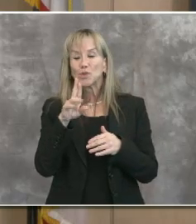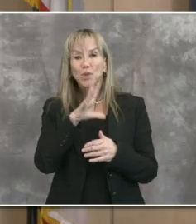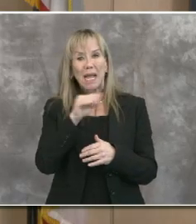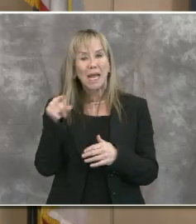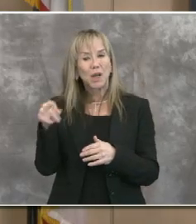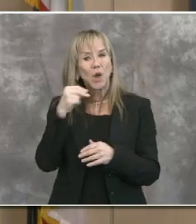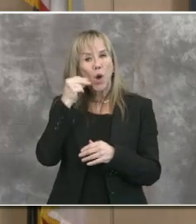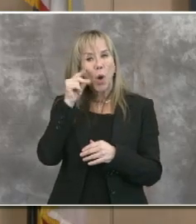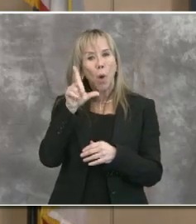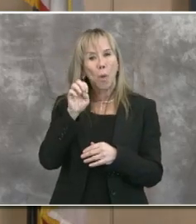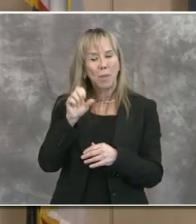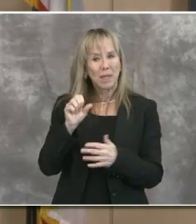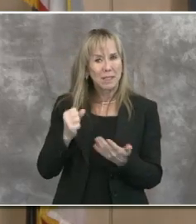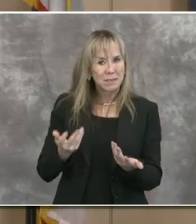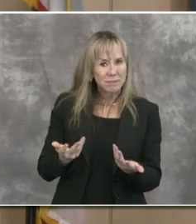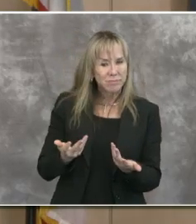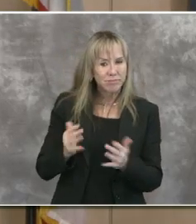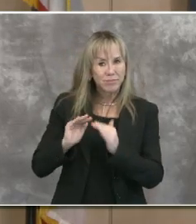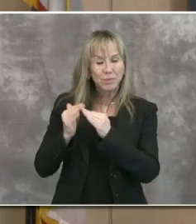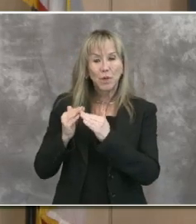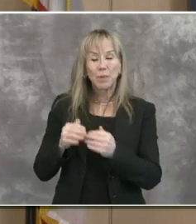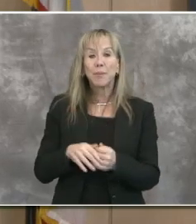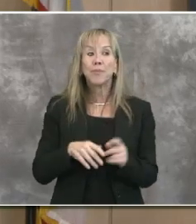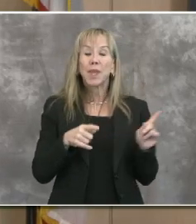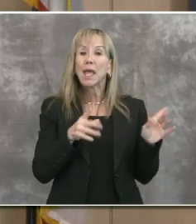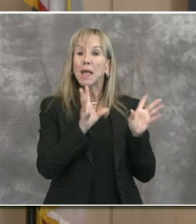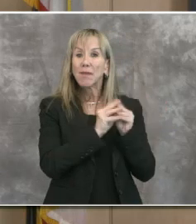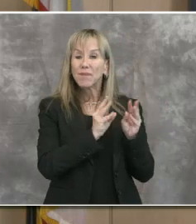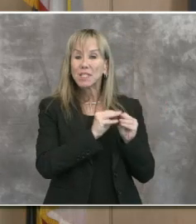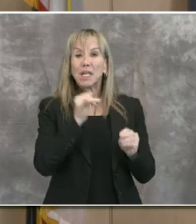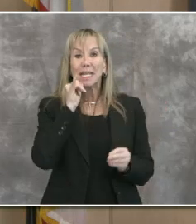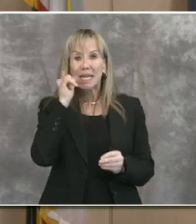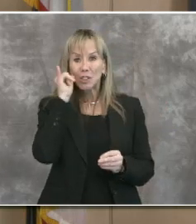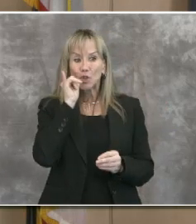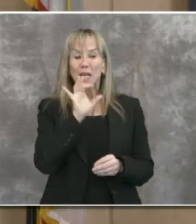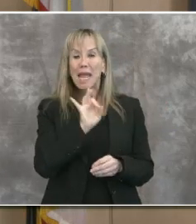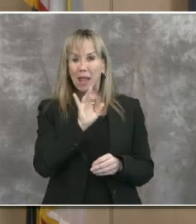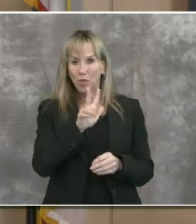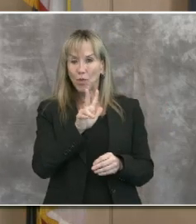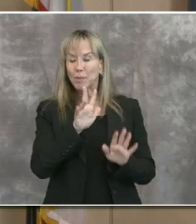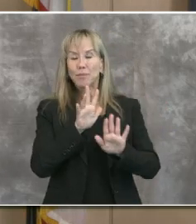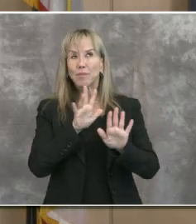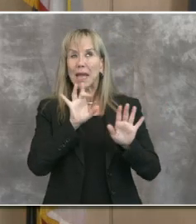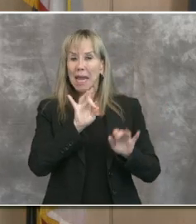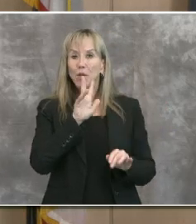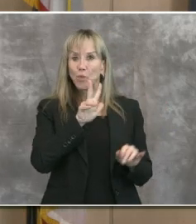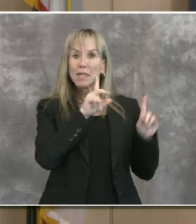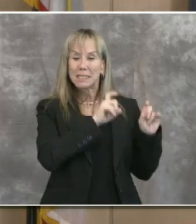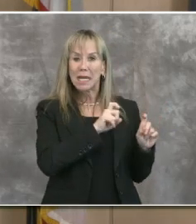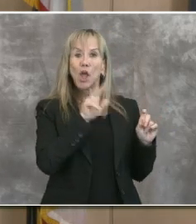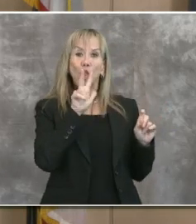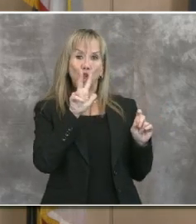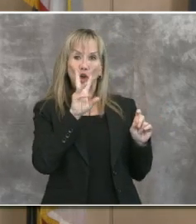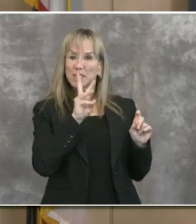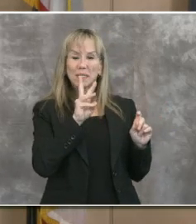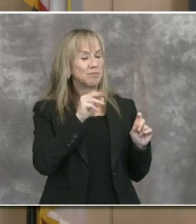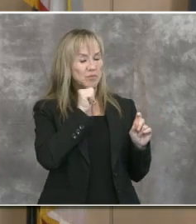So on the convention center testing, yesterday there were 83 tests done, 36 of them are